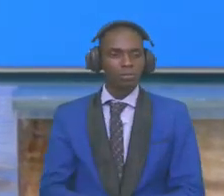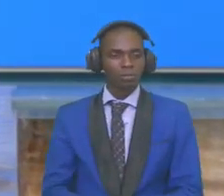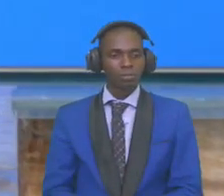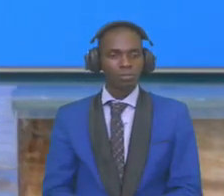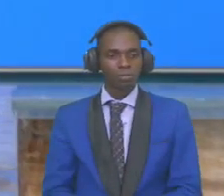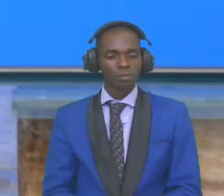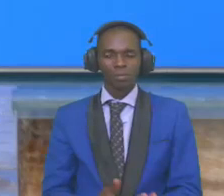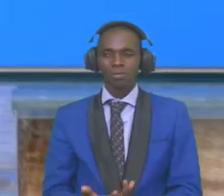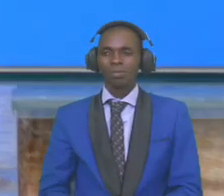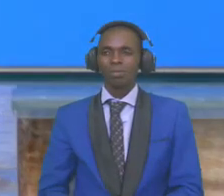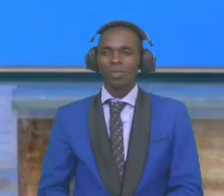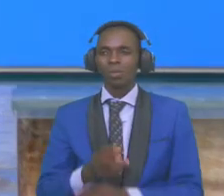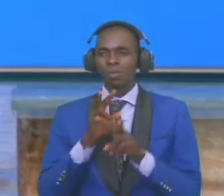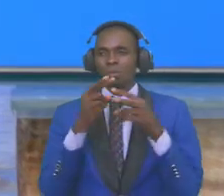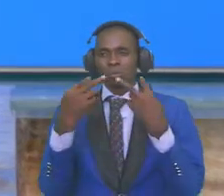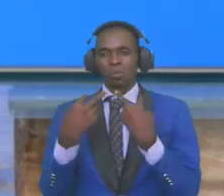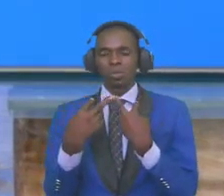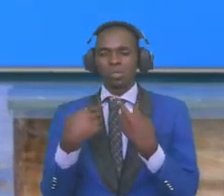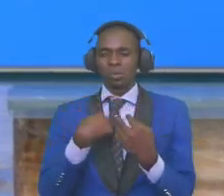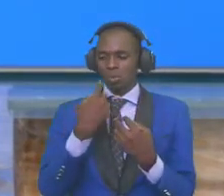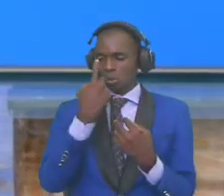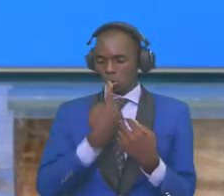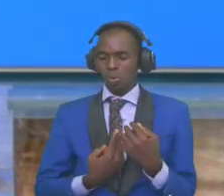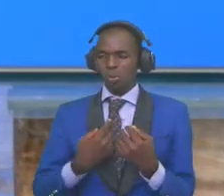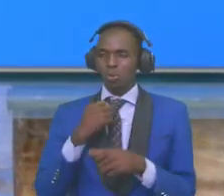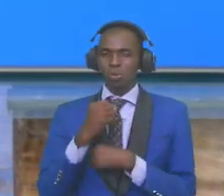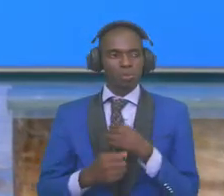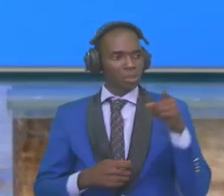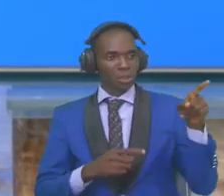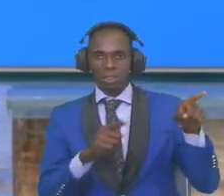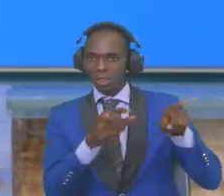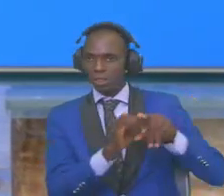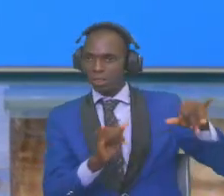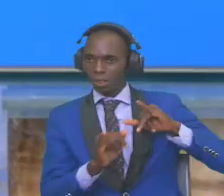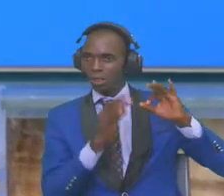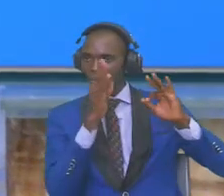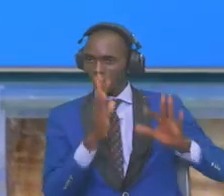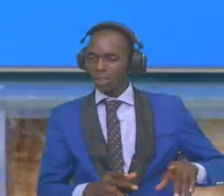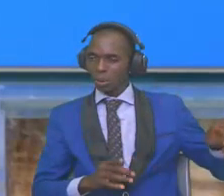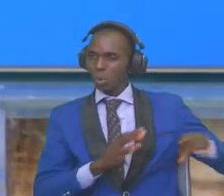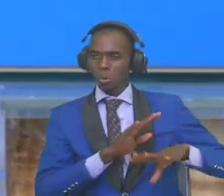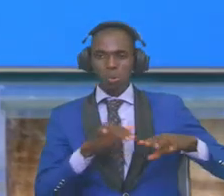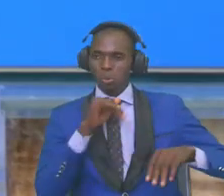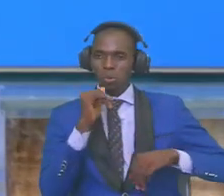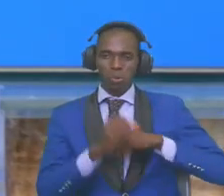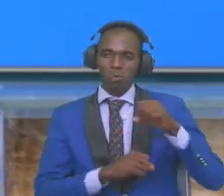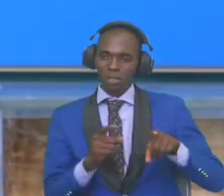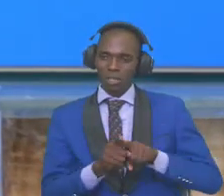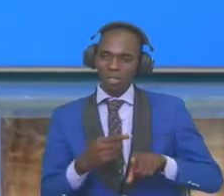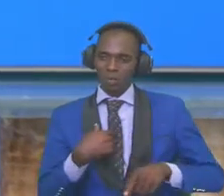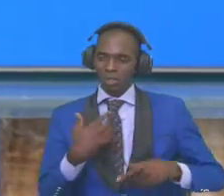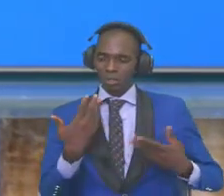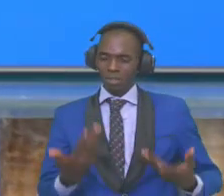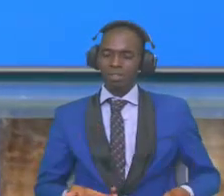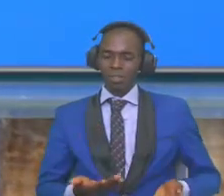I'm the only one suffering. That person is a preacher too, and he doesn't suffer like me.